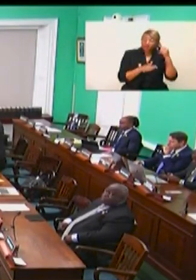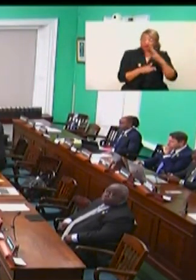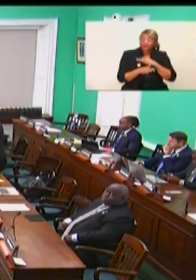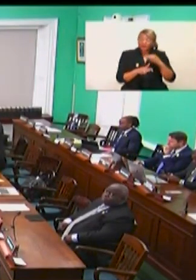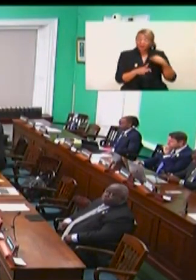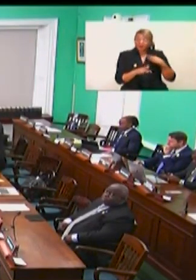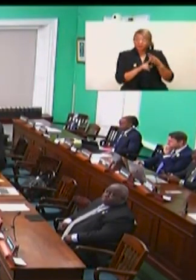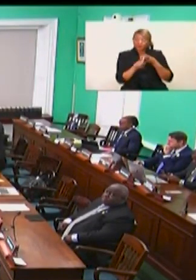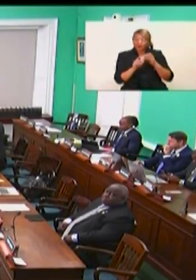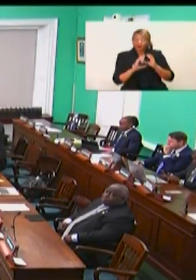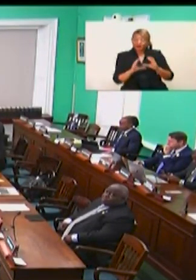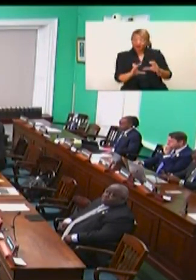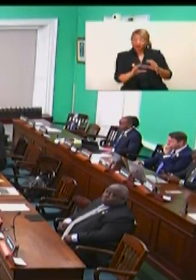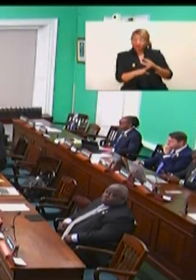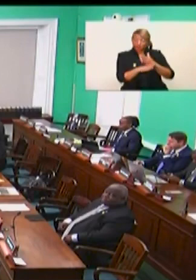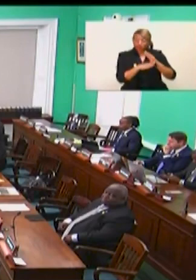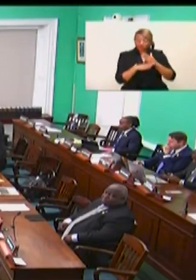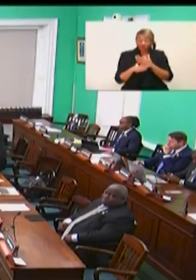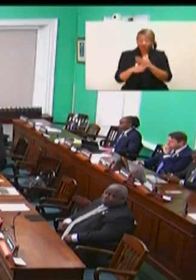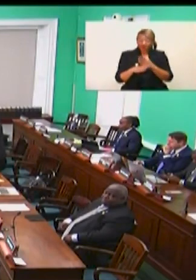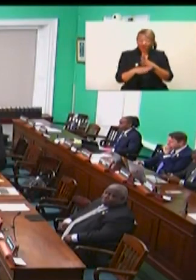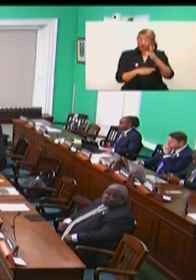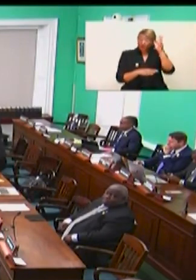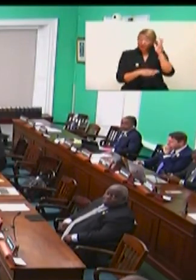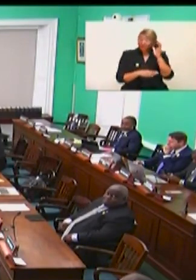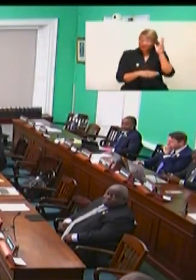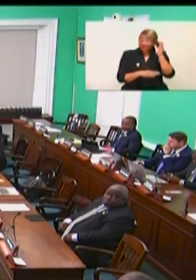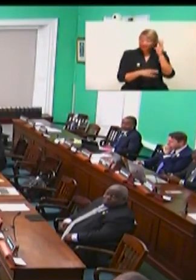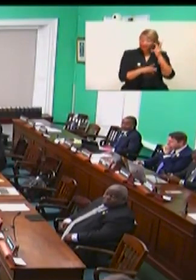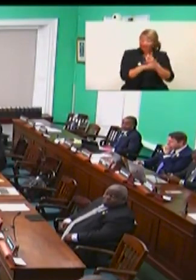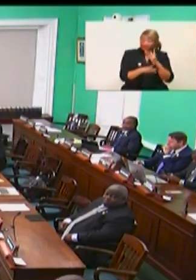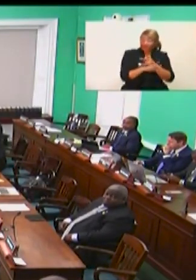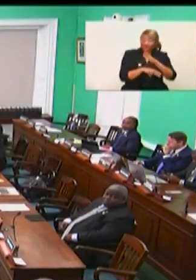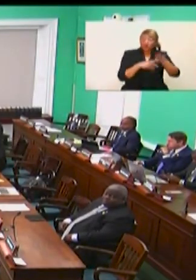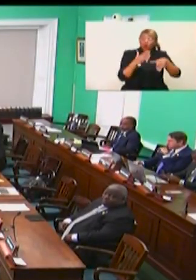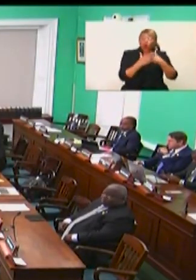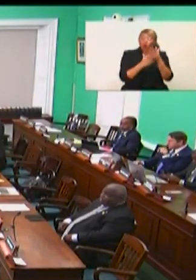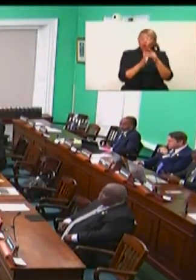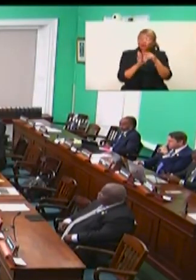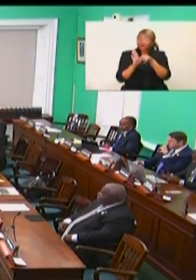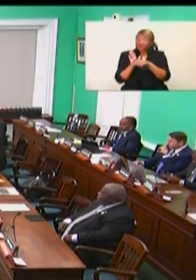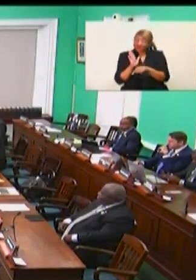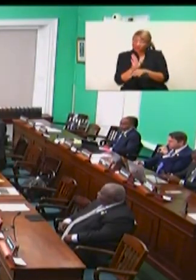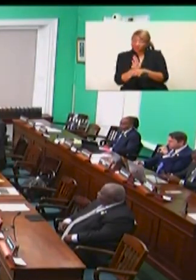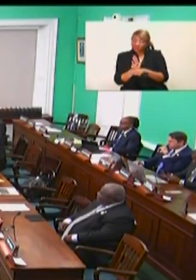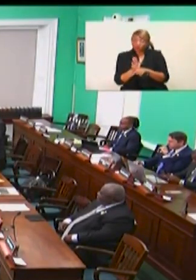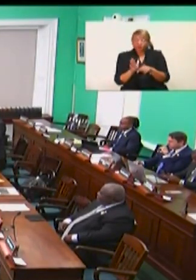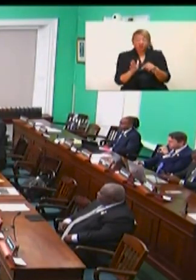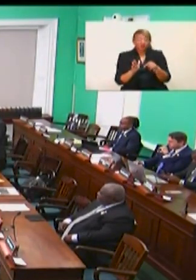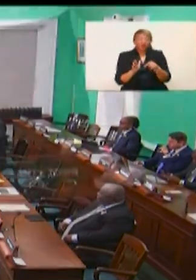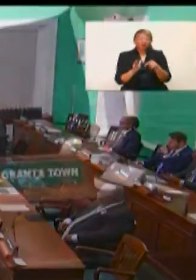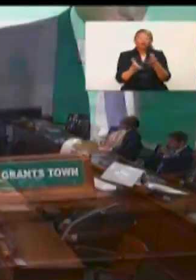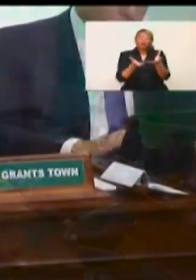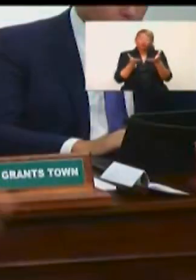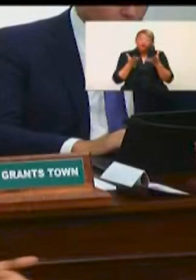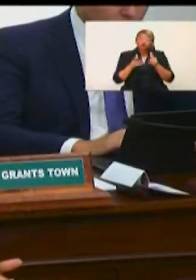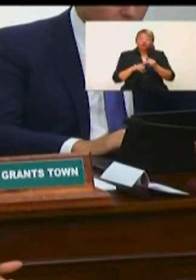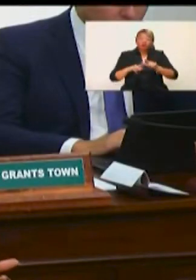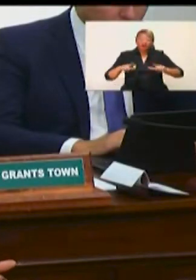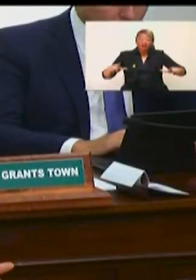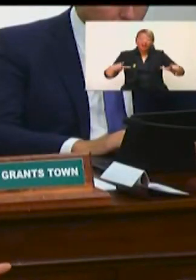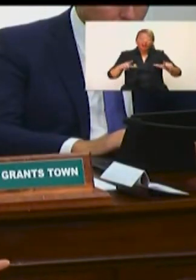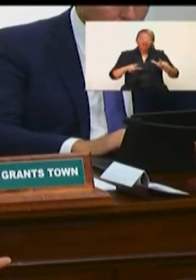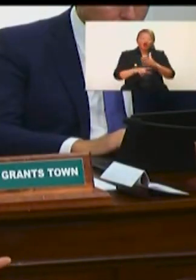member for Carmichael is sharing, and we are listening carefully to all of the details. So we have no difficulty with it. We want you to lay all of